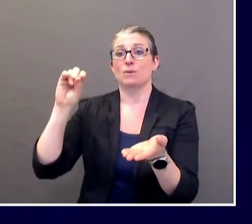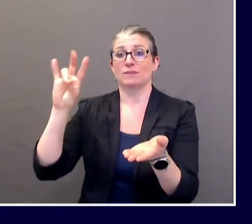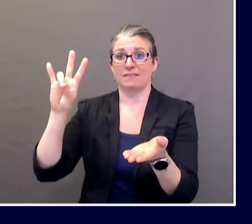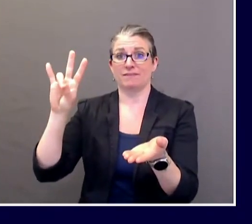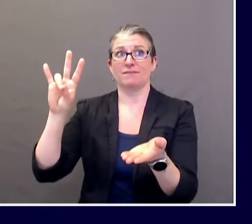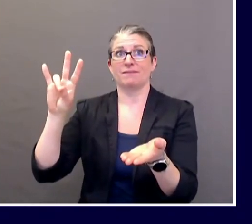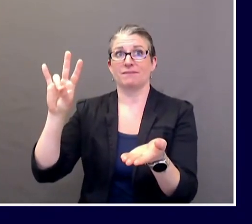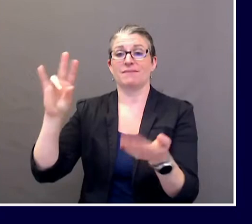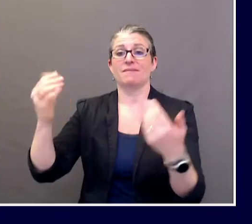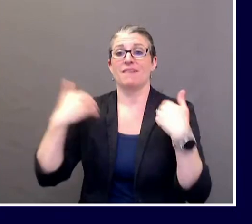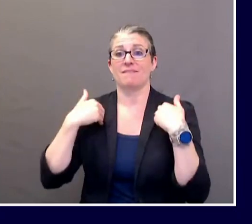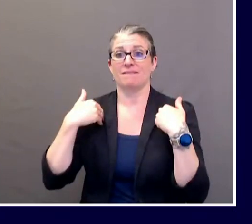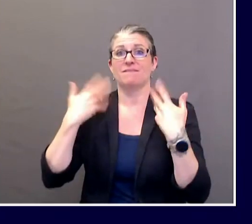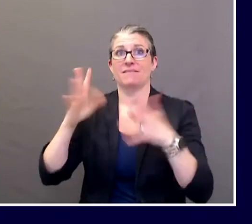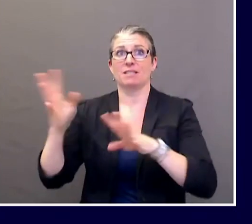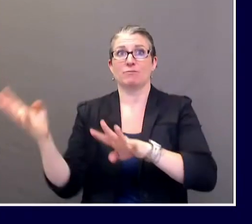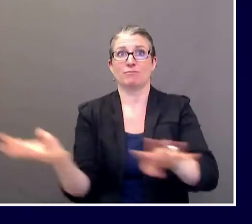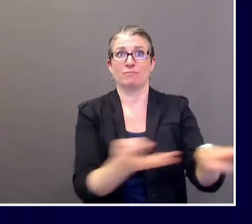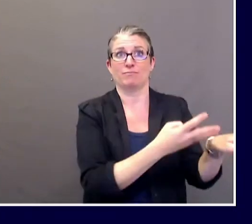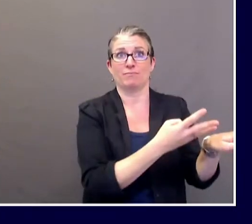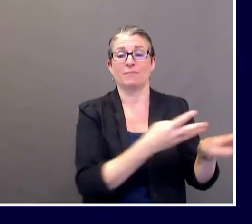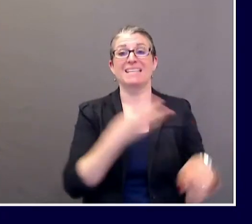613,854 of those are first doses.